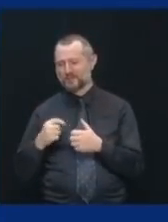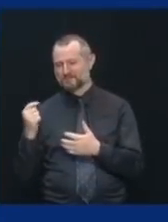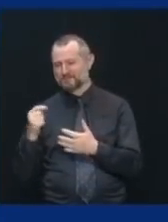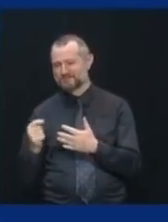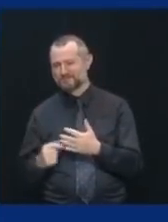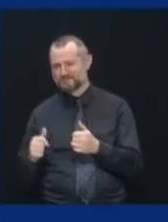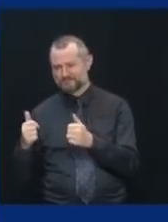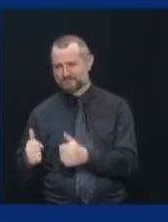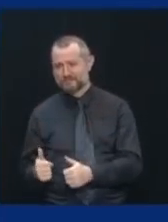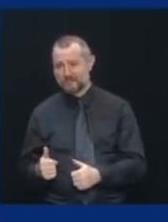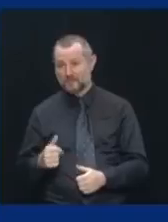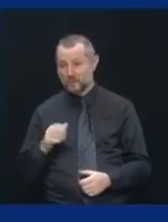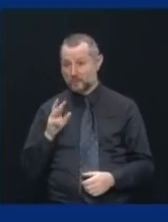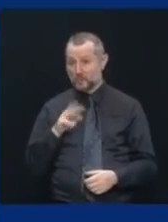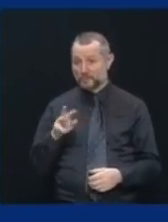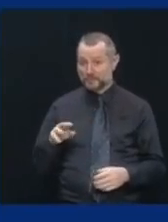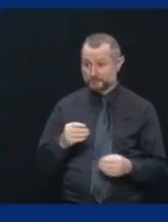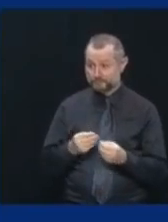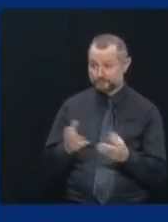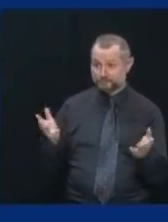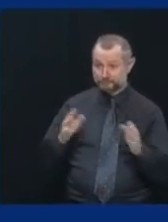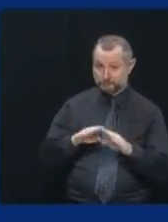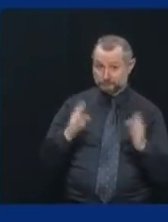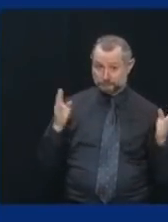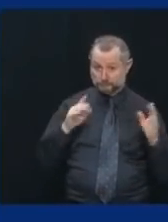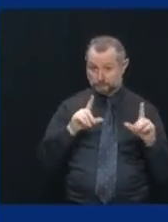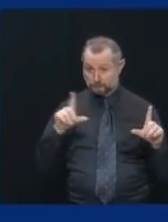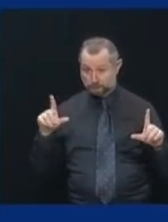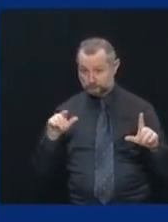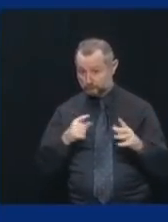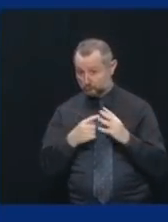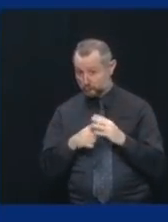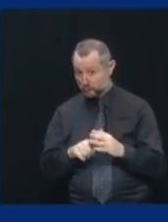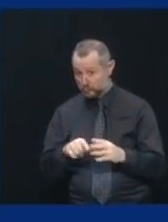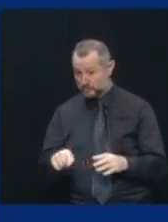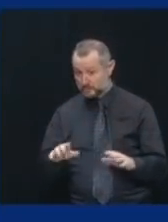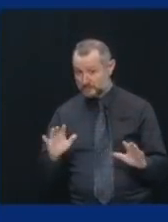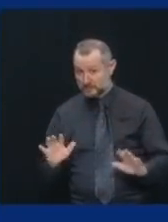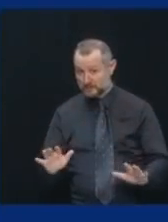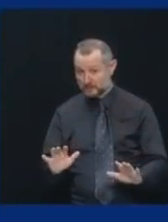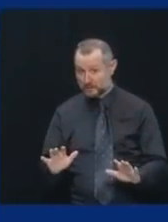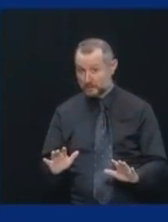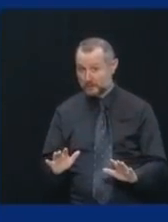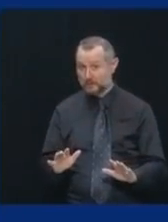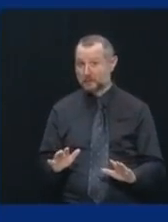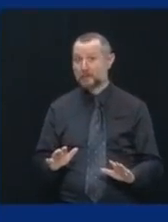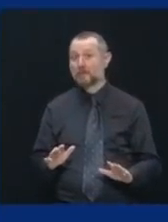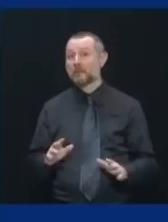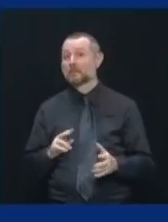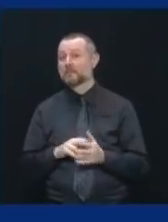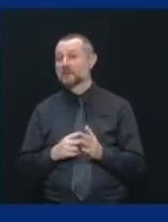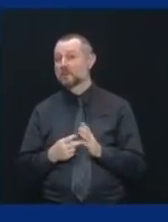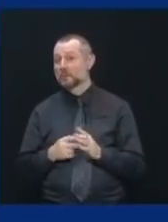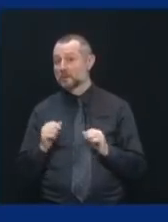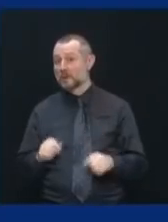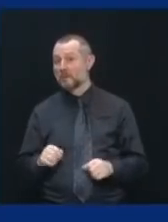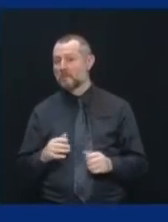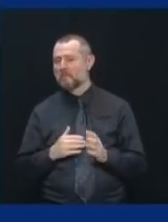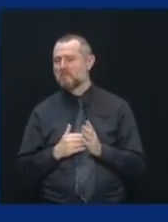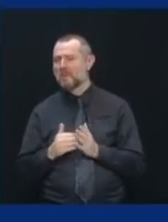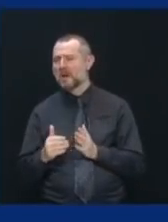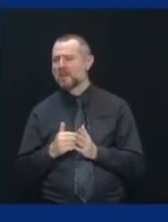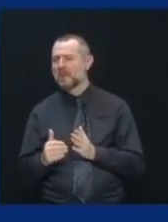it opens, your website will open with that as a possibility on Sunday. We're talking about potentially millions of people in